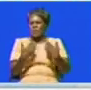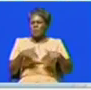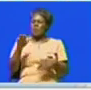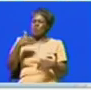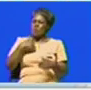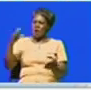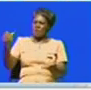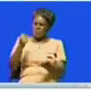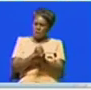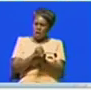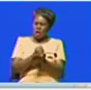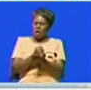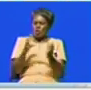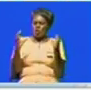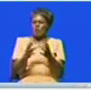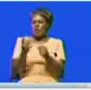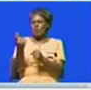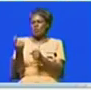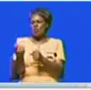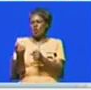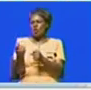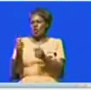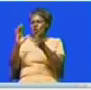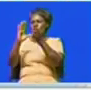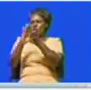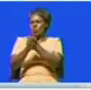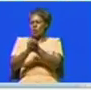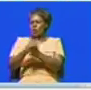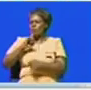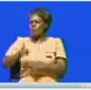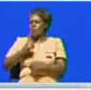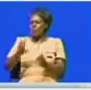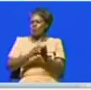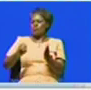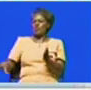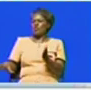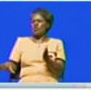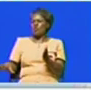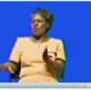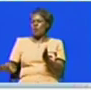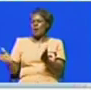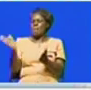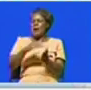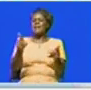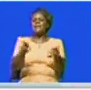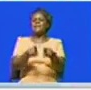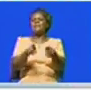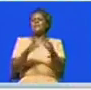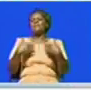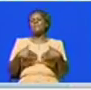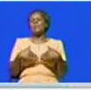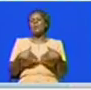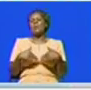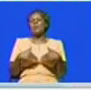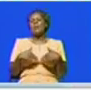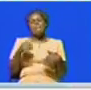had appointed a small committee to run the elections. The Jubilee team threatened you. You withdrew and you put back the same people to run. It must